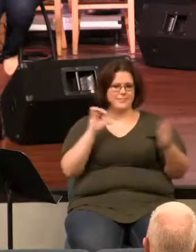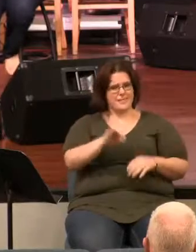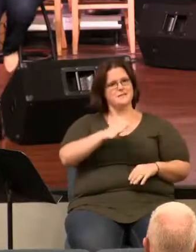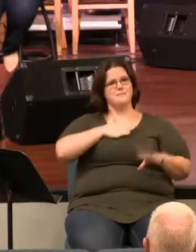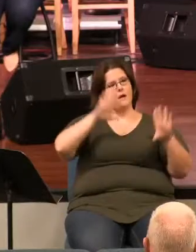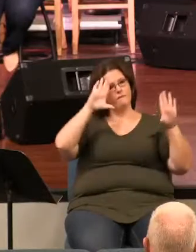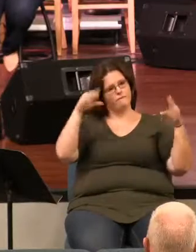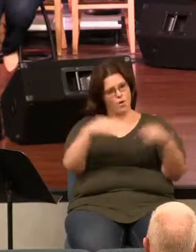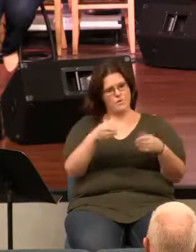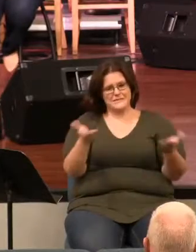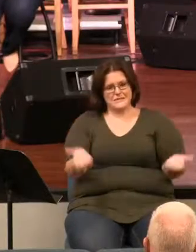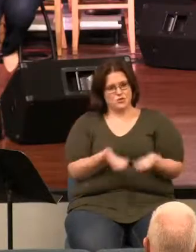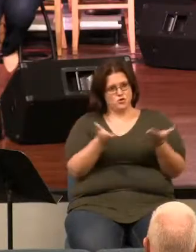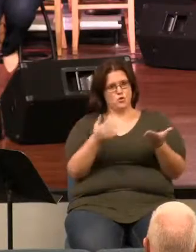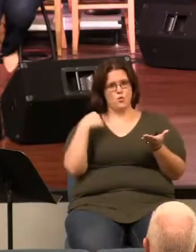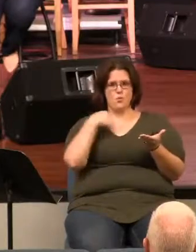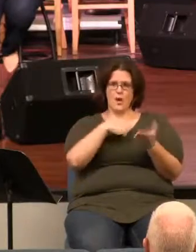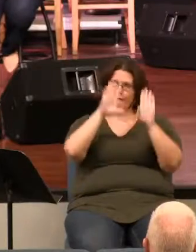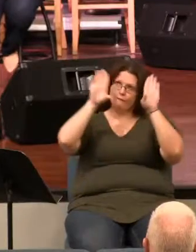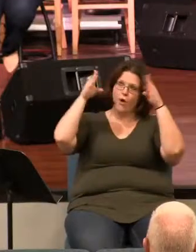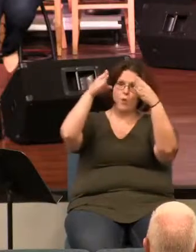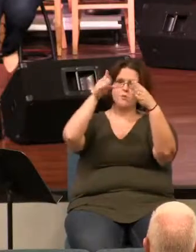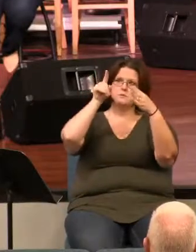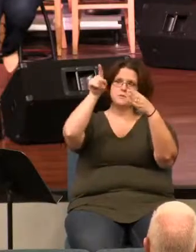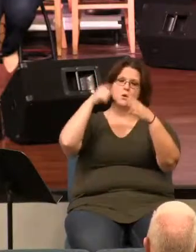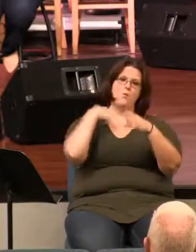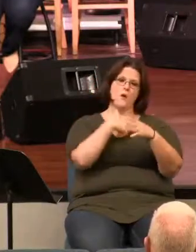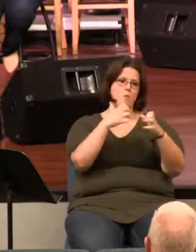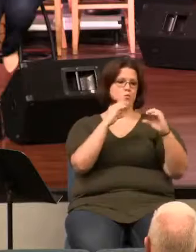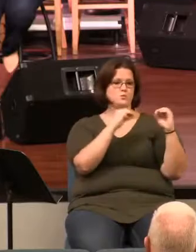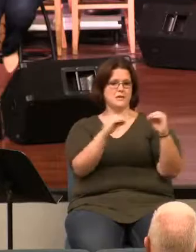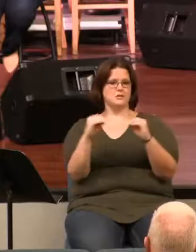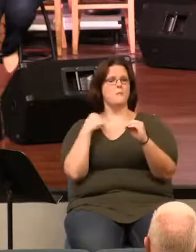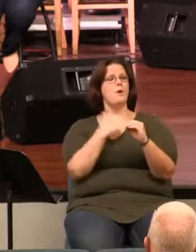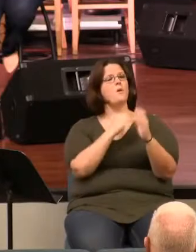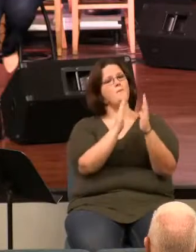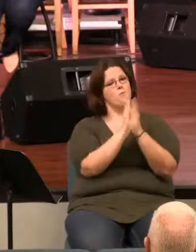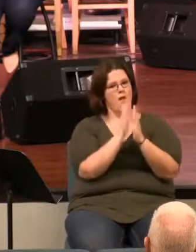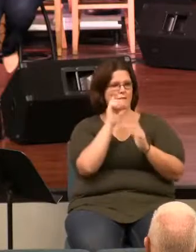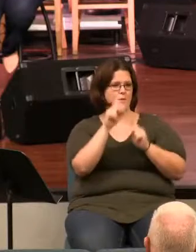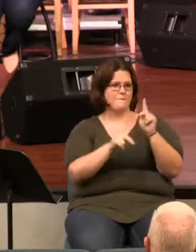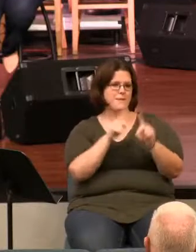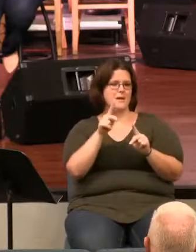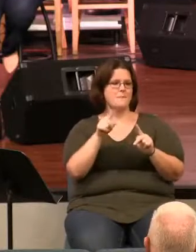is going to be at Centerview, though we do want to minister and we do want to pray right now to those for